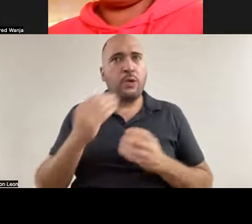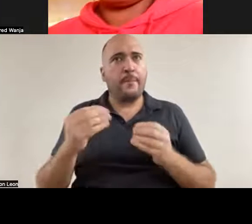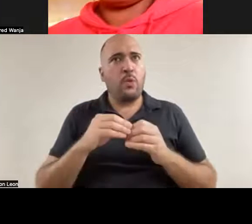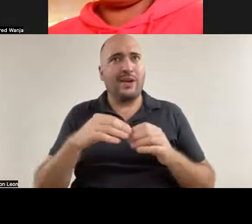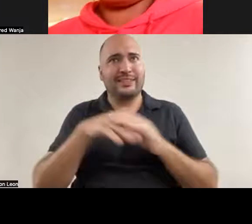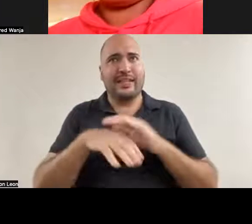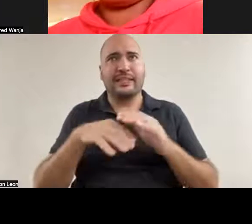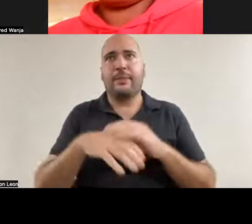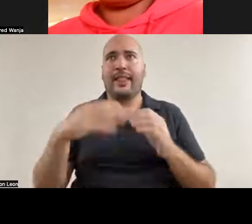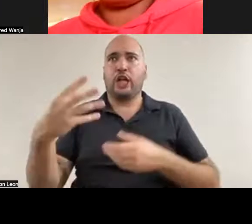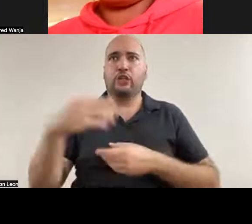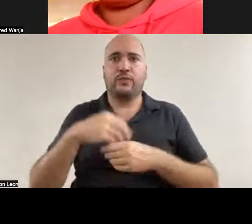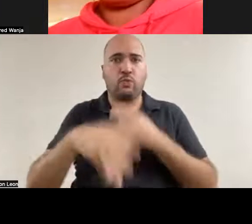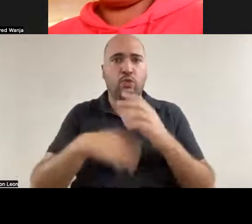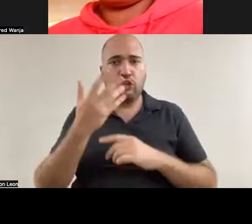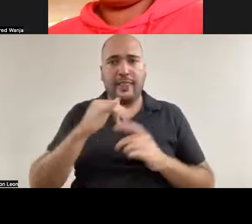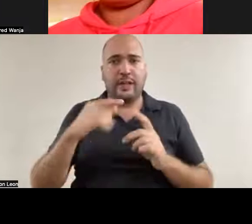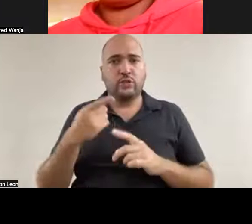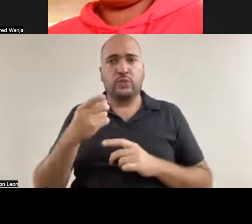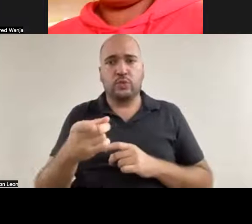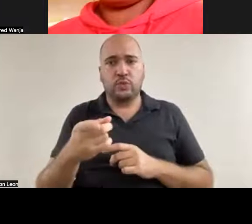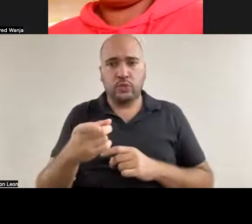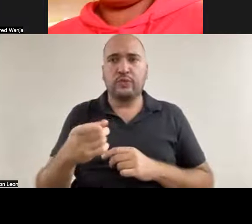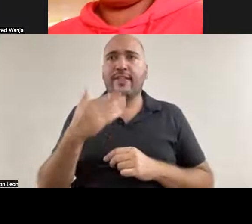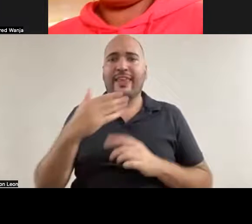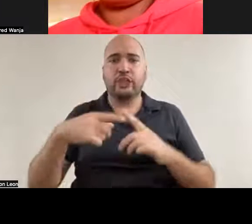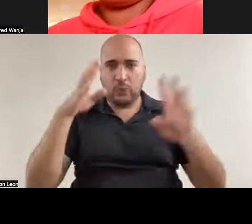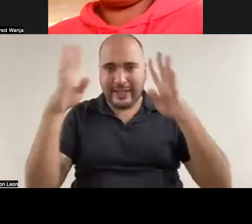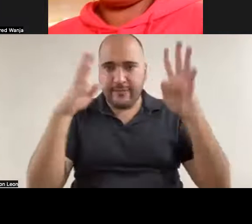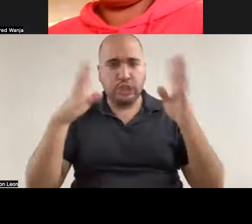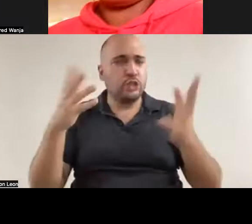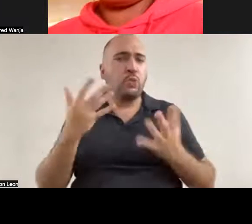to you, Haseeb? Thanks to innovation.